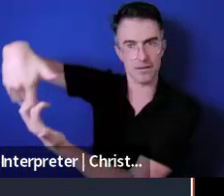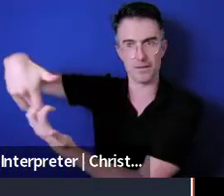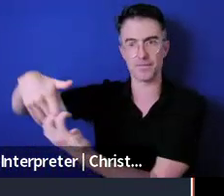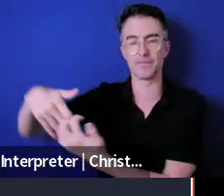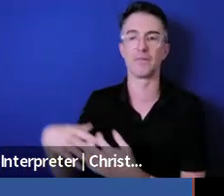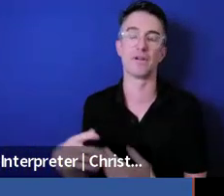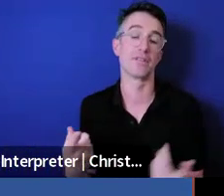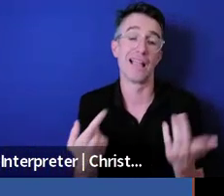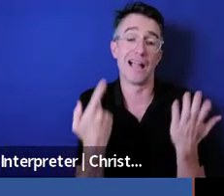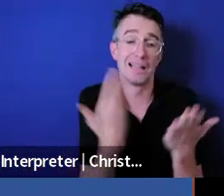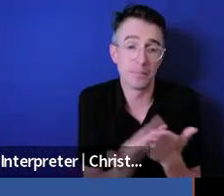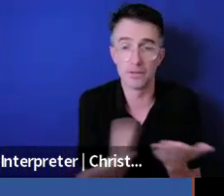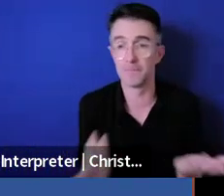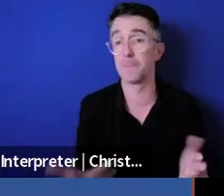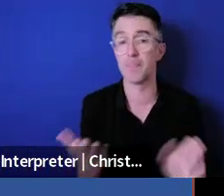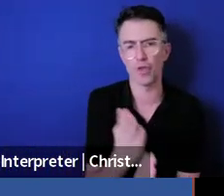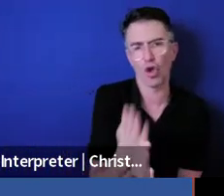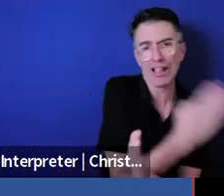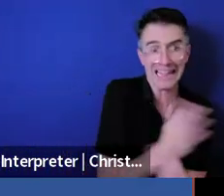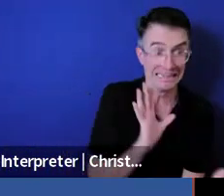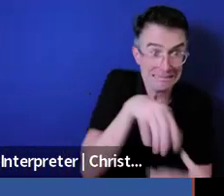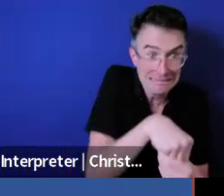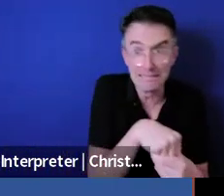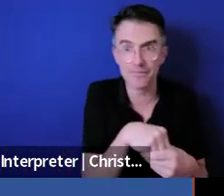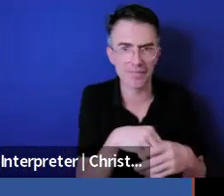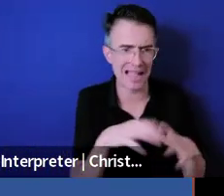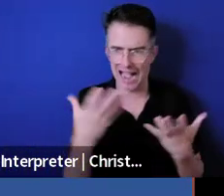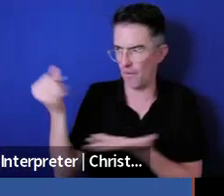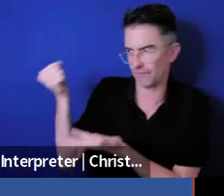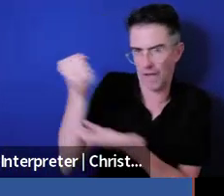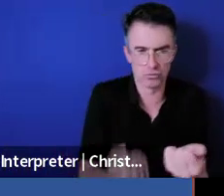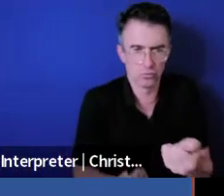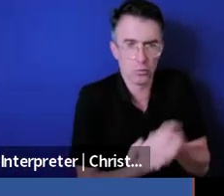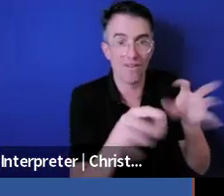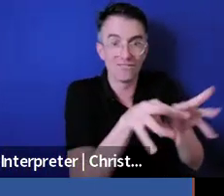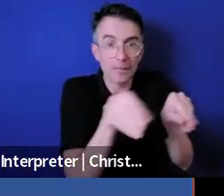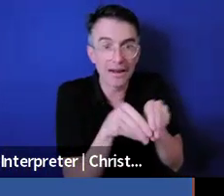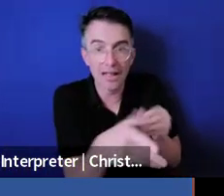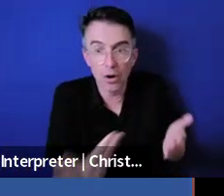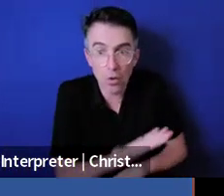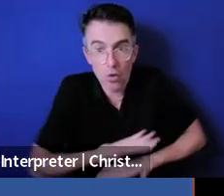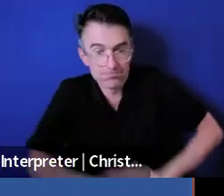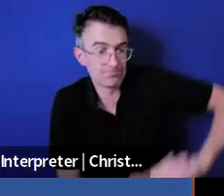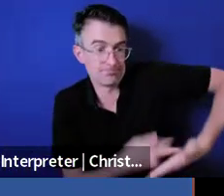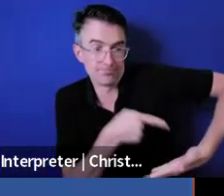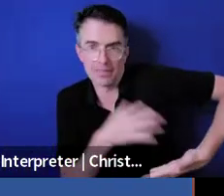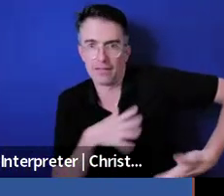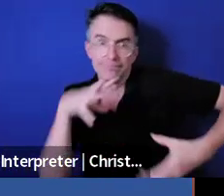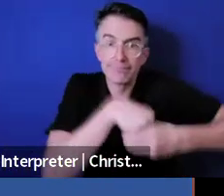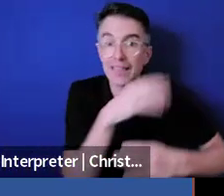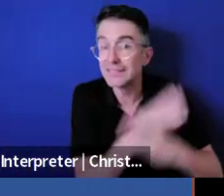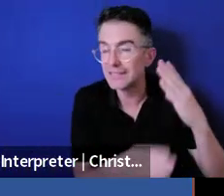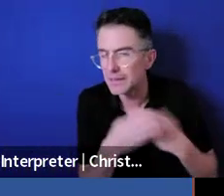more. And one of the key questions that governments have and OPDs, Organization of Persons with